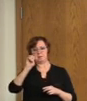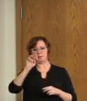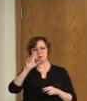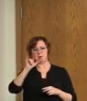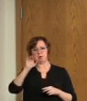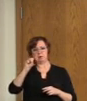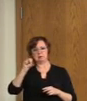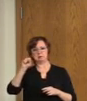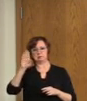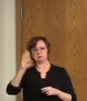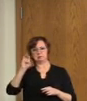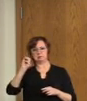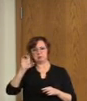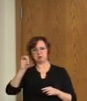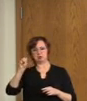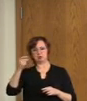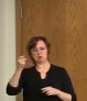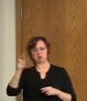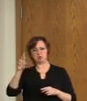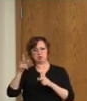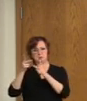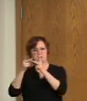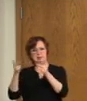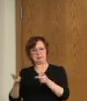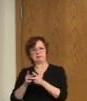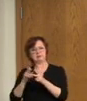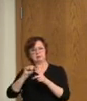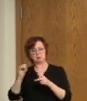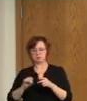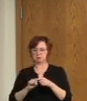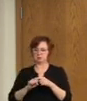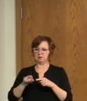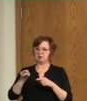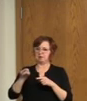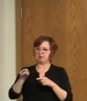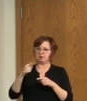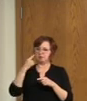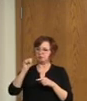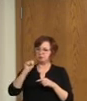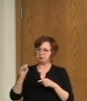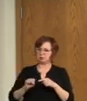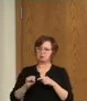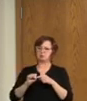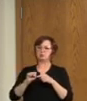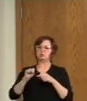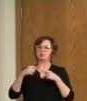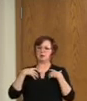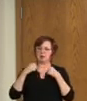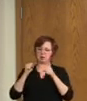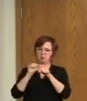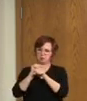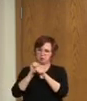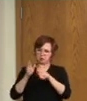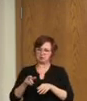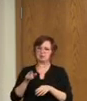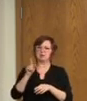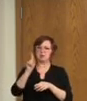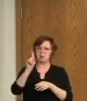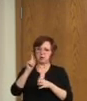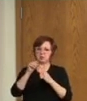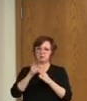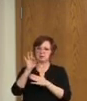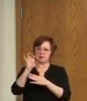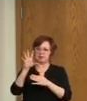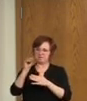be used to deliver both the first and second shots to 1,950 Saskatoon healthcare workers.